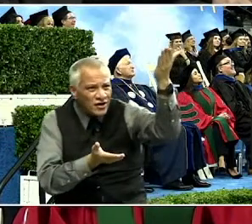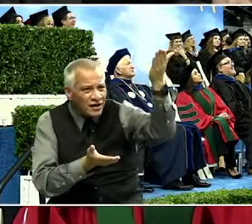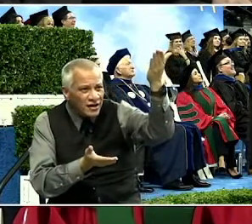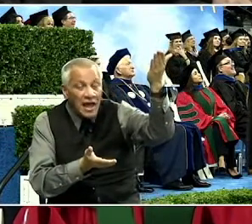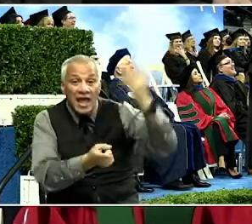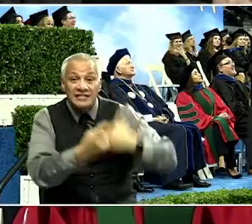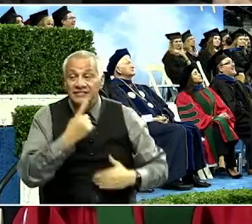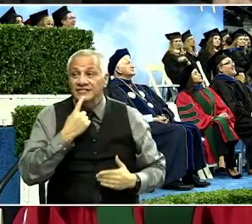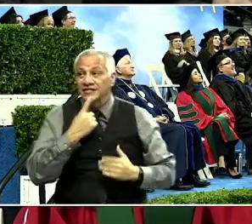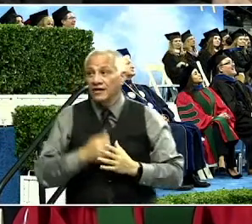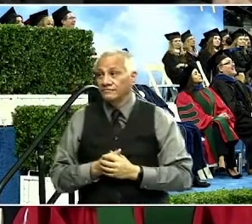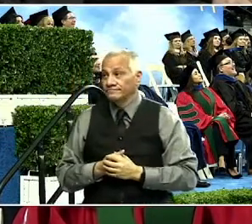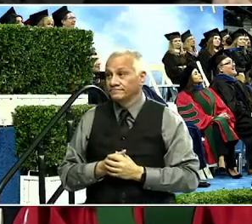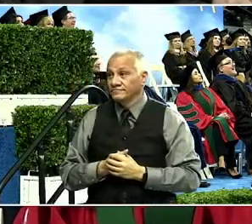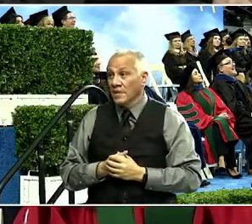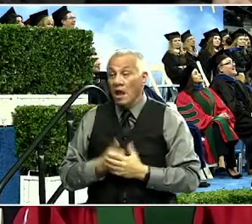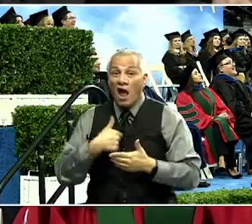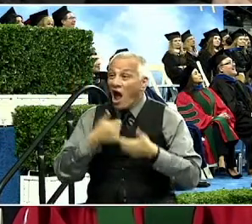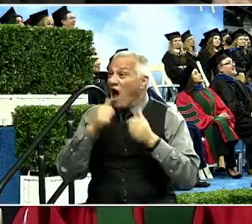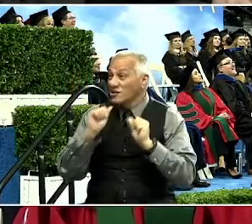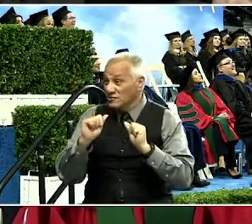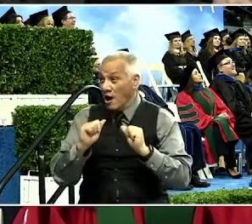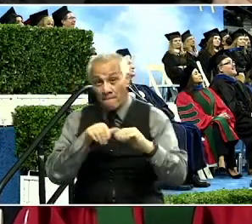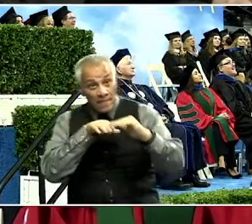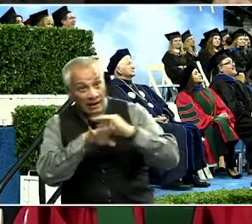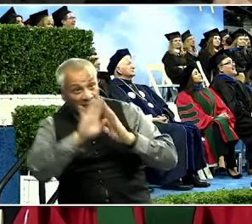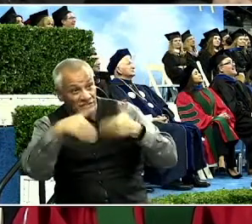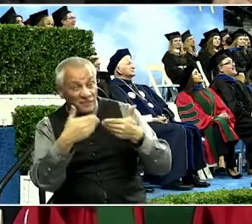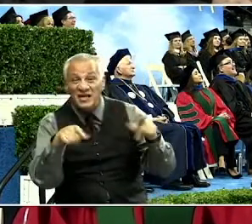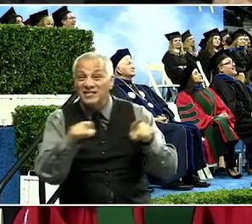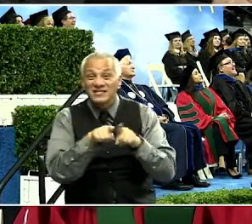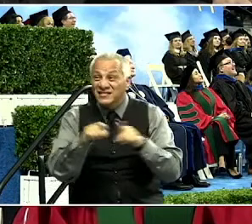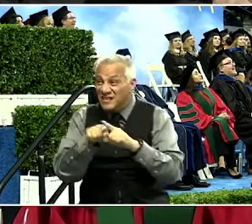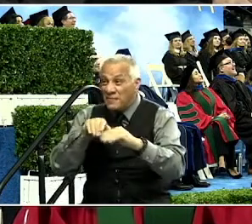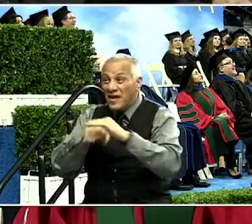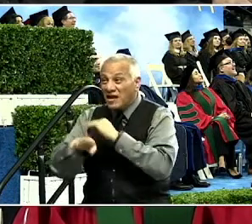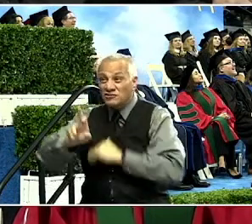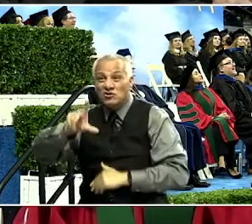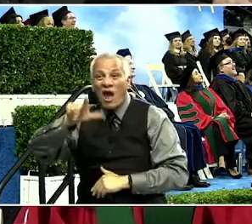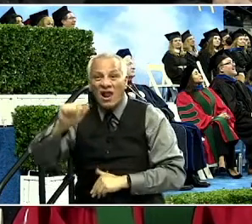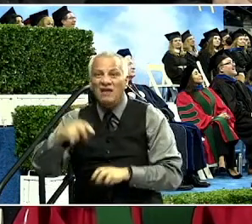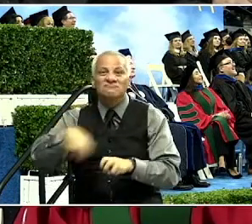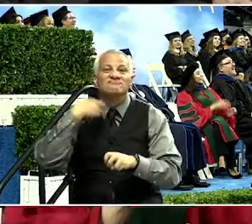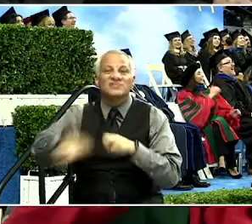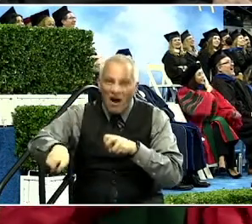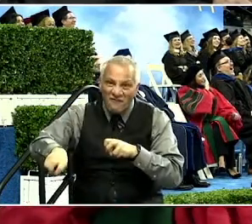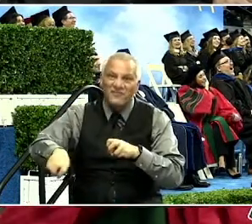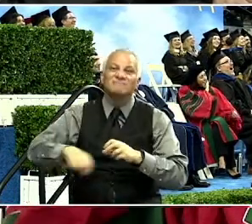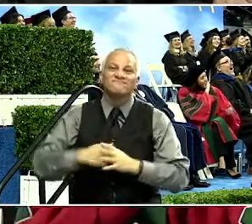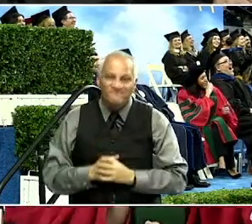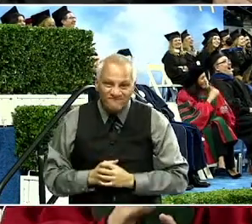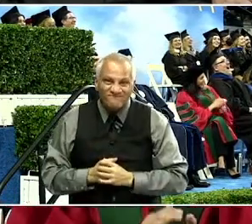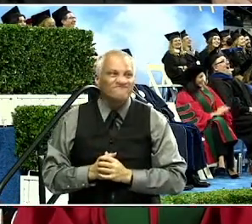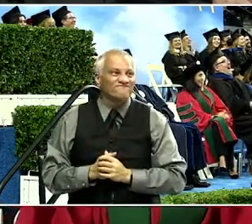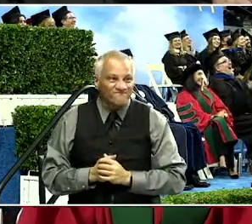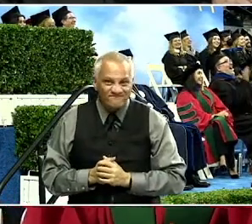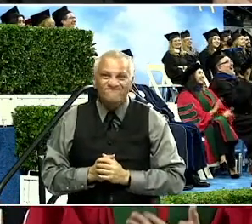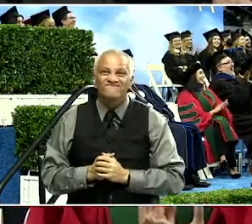She responds, I tried, Randall, but that place is just as hard to get into as UCLA.